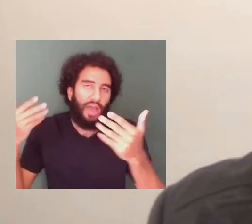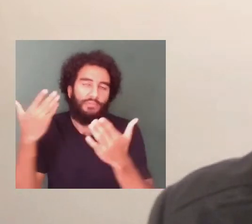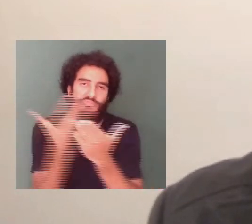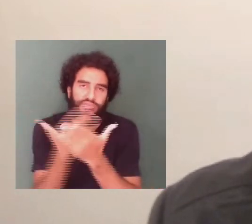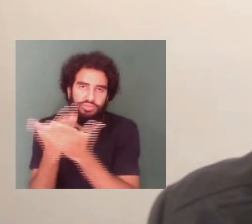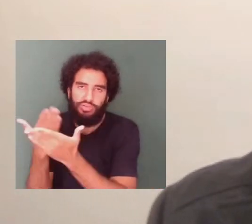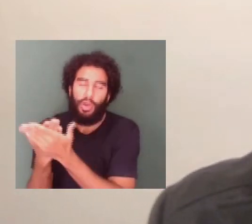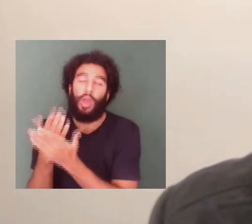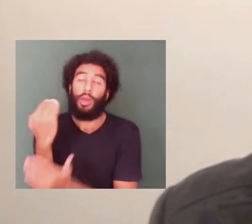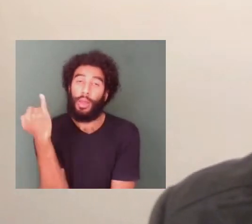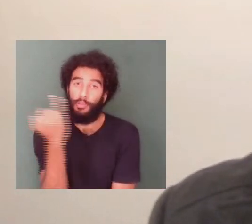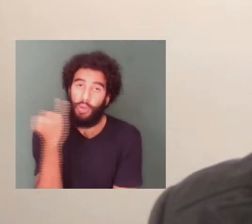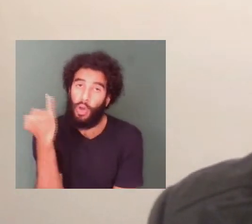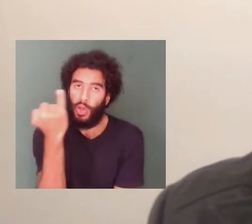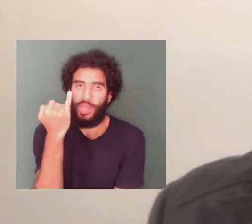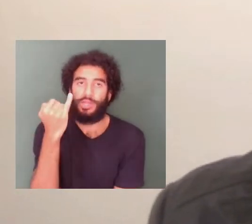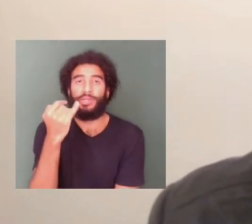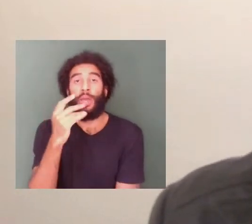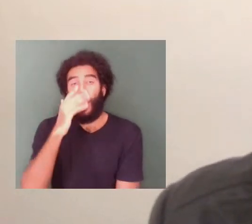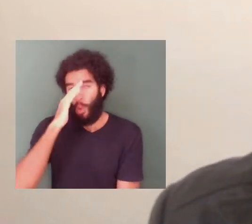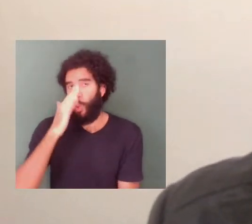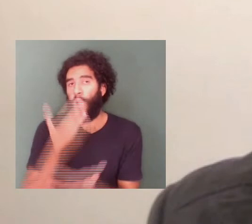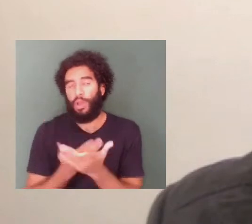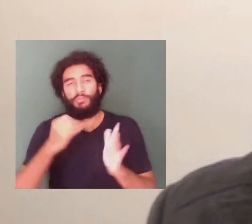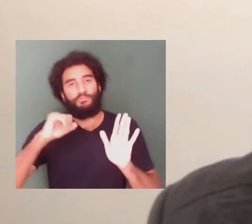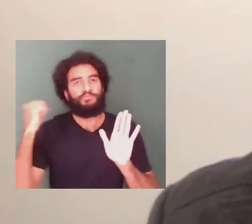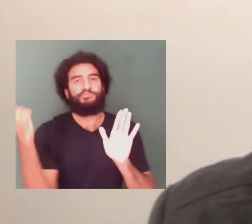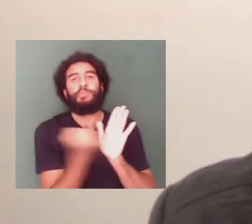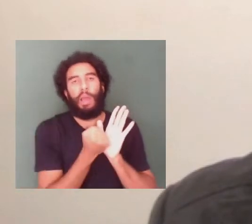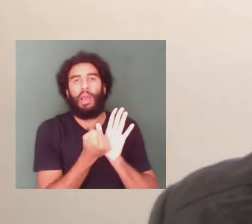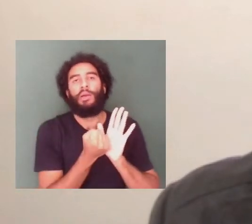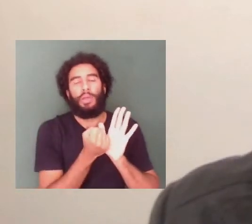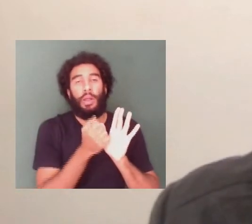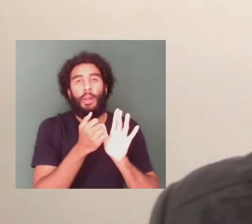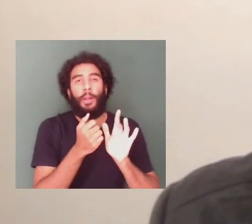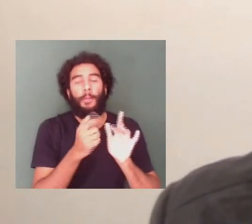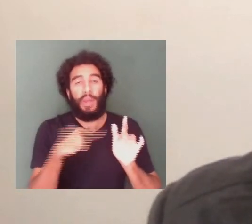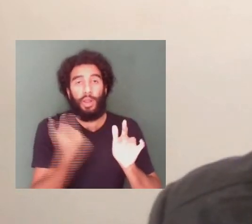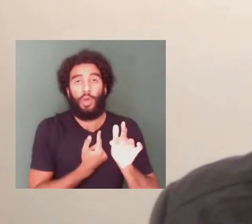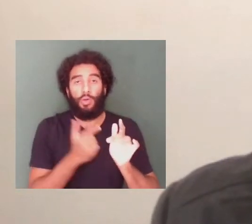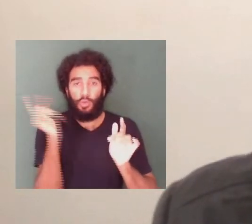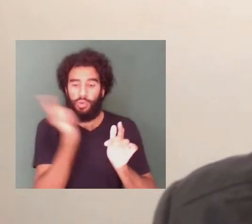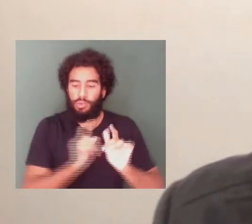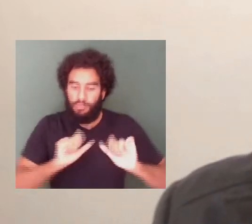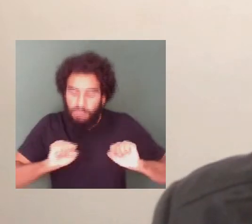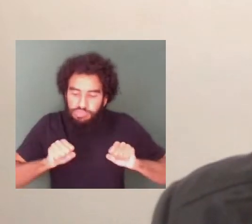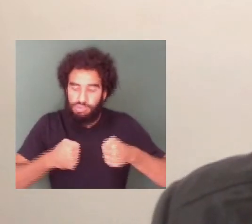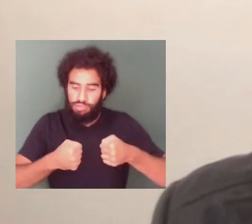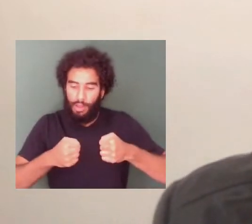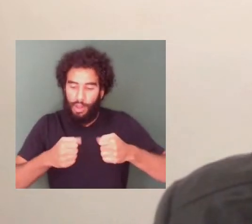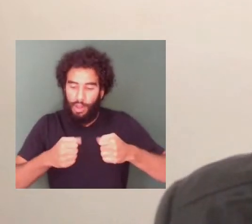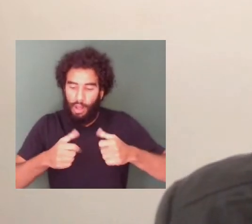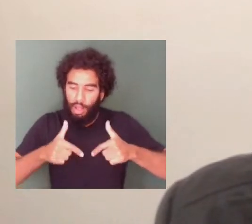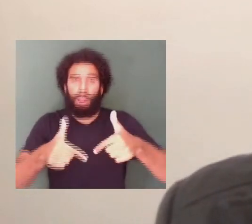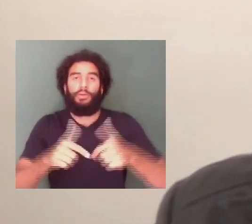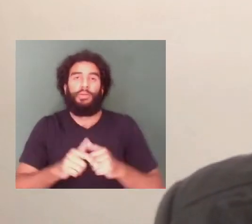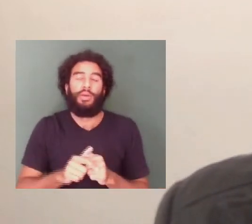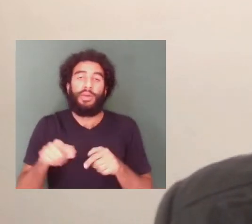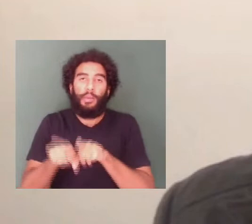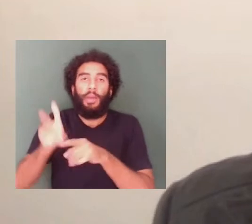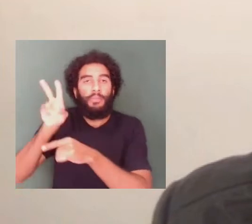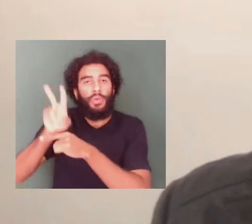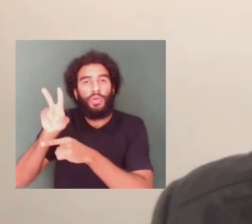bringing a set of studies that is very important and will definitely be a landmark in our fight